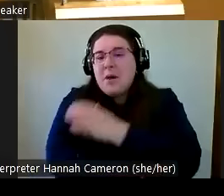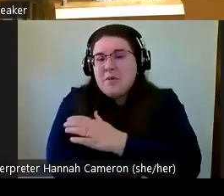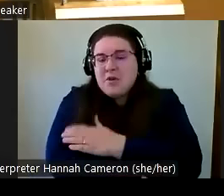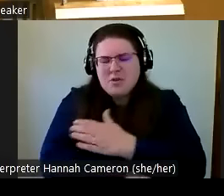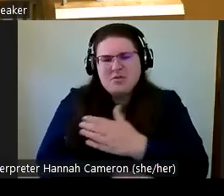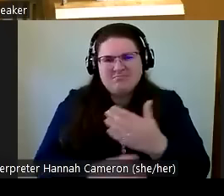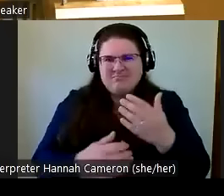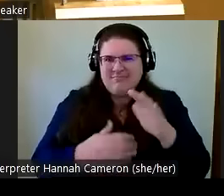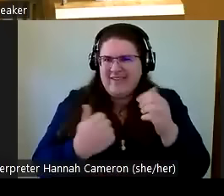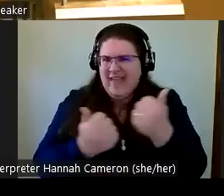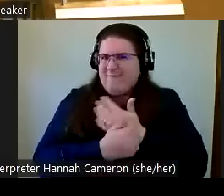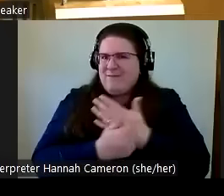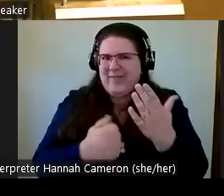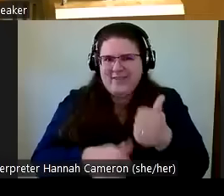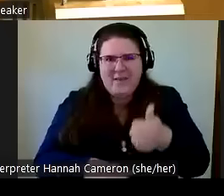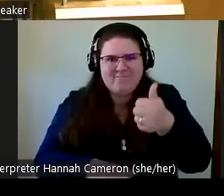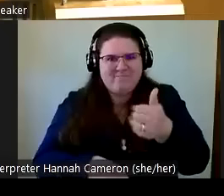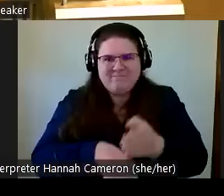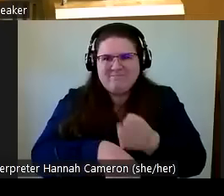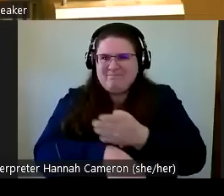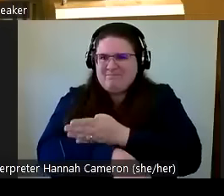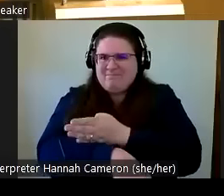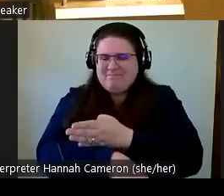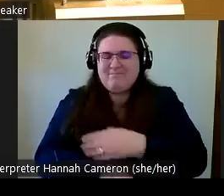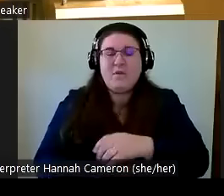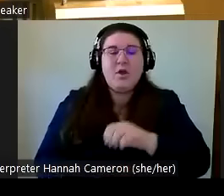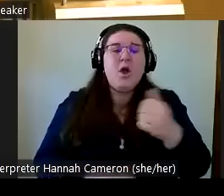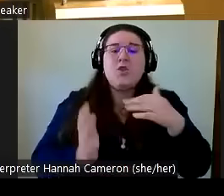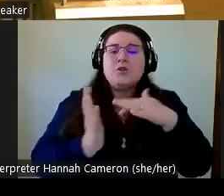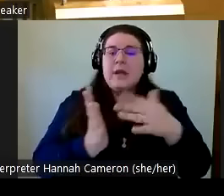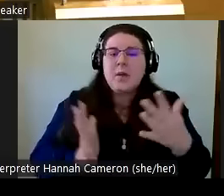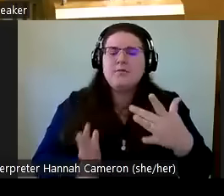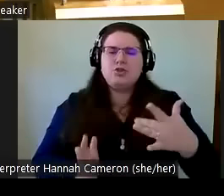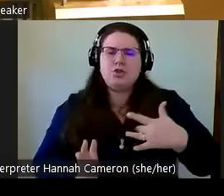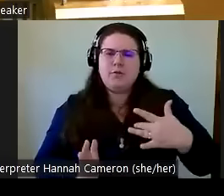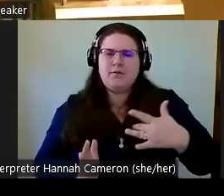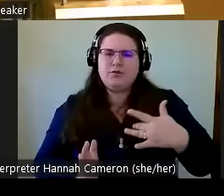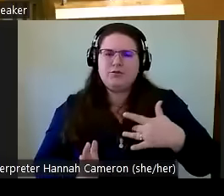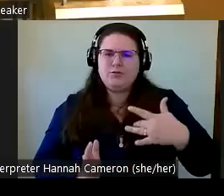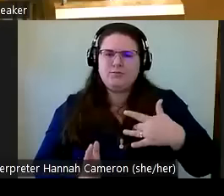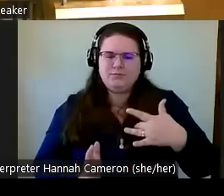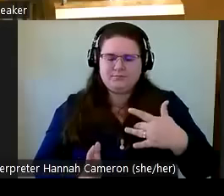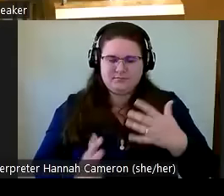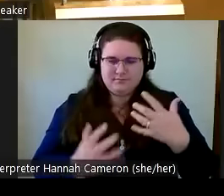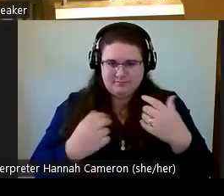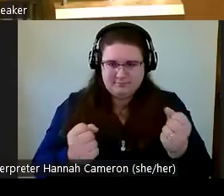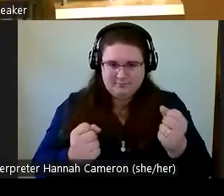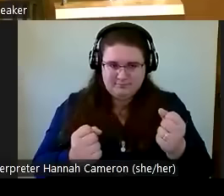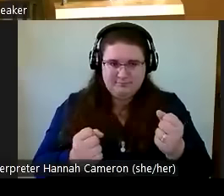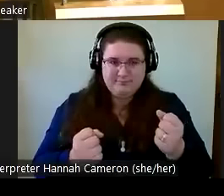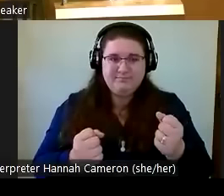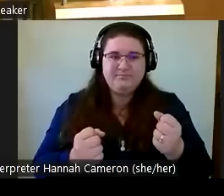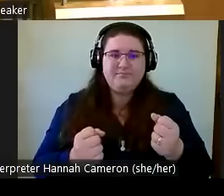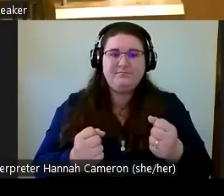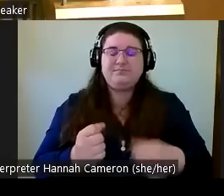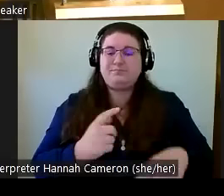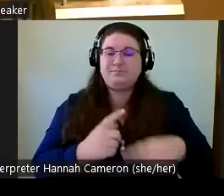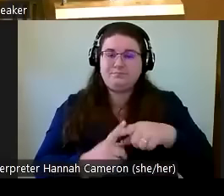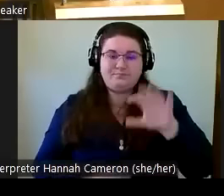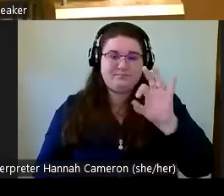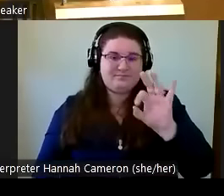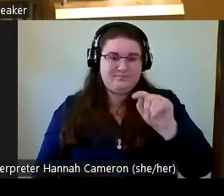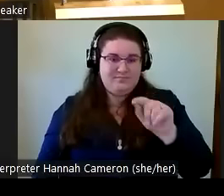Another study looked at cardiovascular health and looked in frontotemporal dementia genetic mutation carriers,